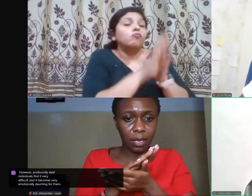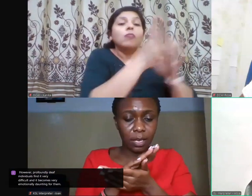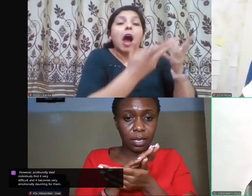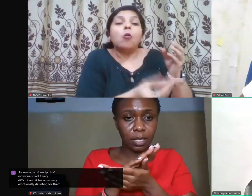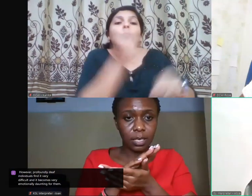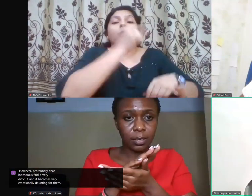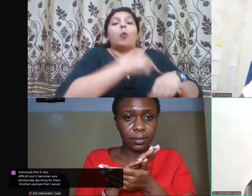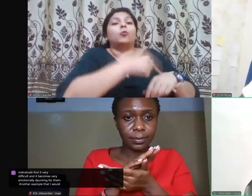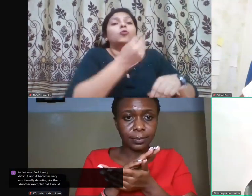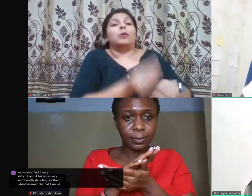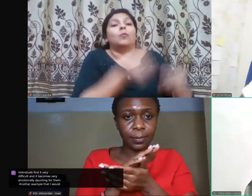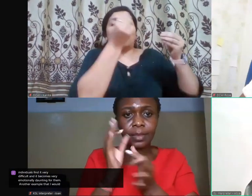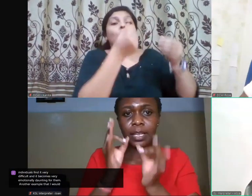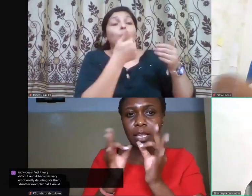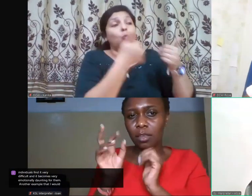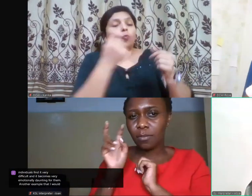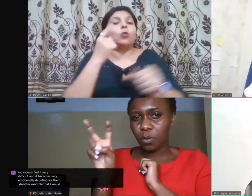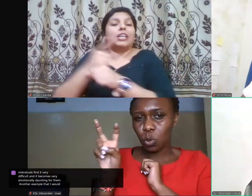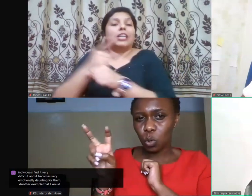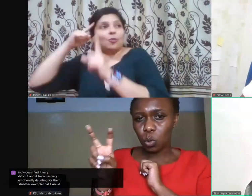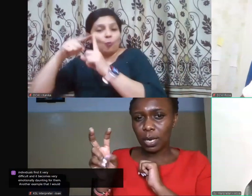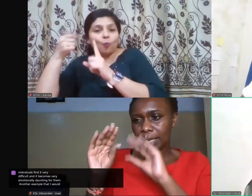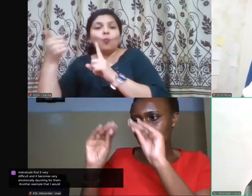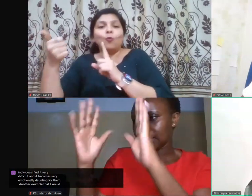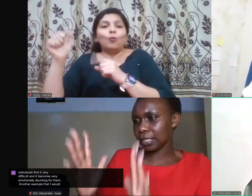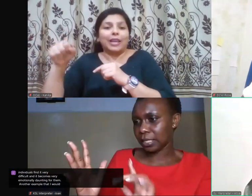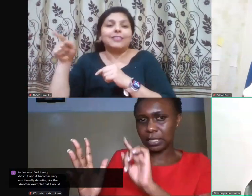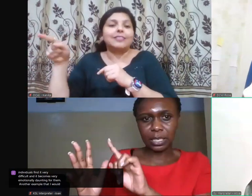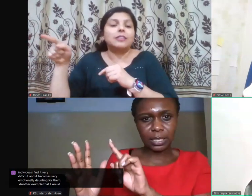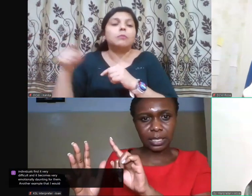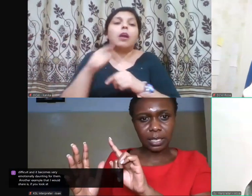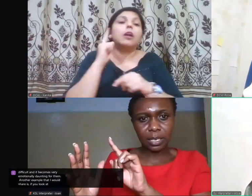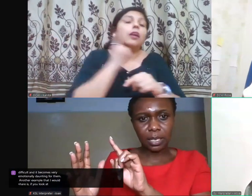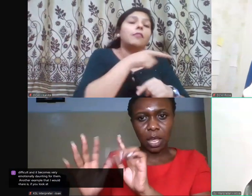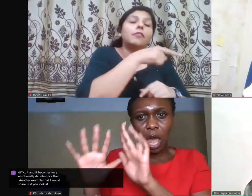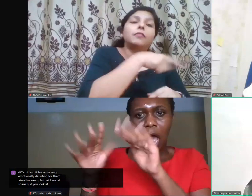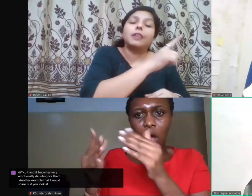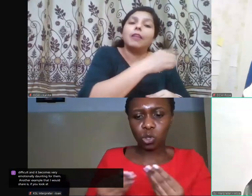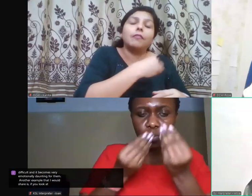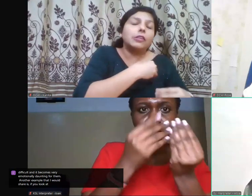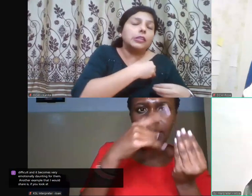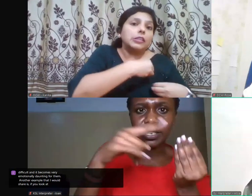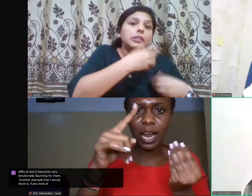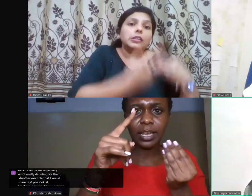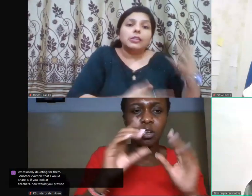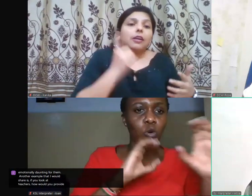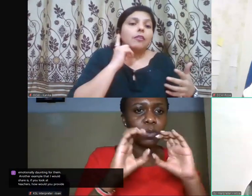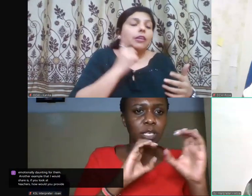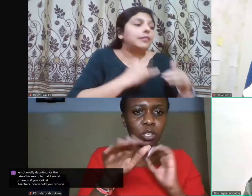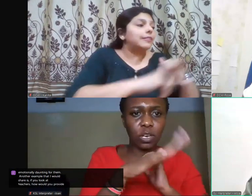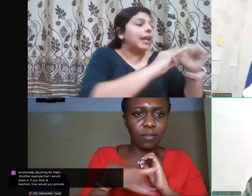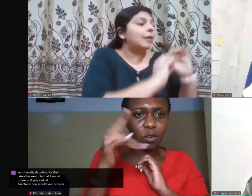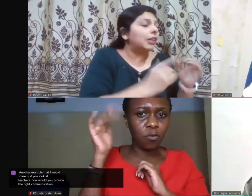if you look at teachers, how would you provide the right communication environment for deaf children or